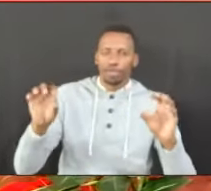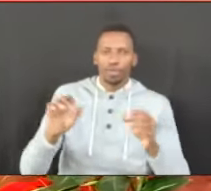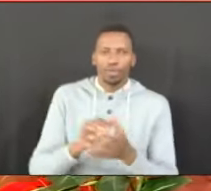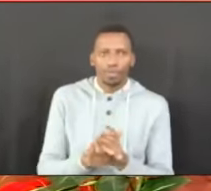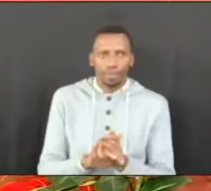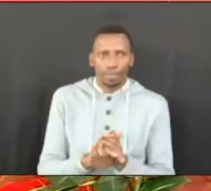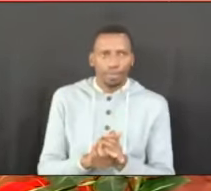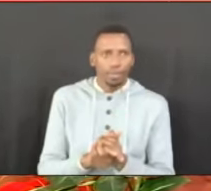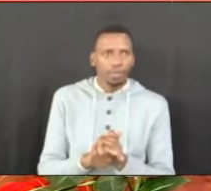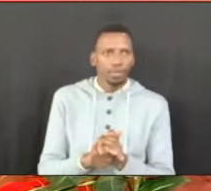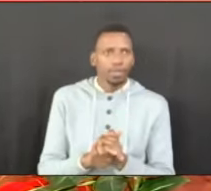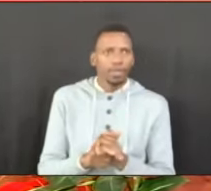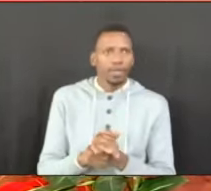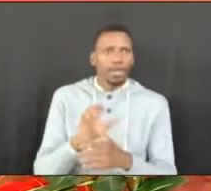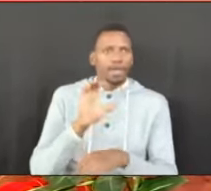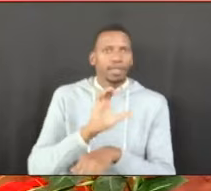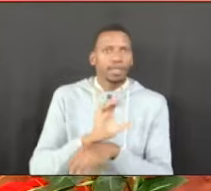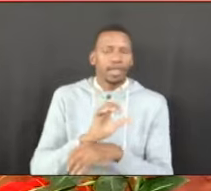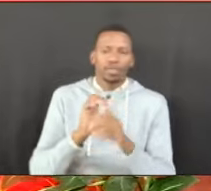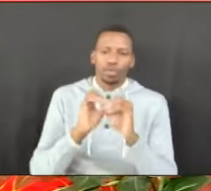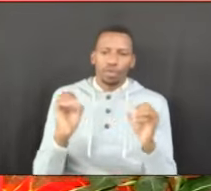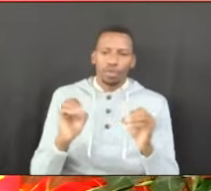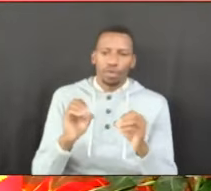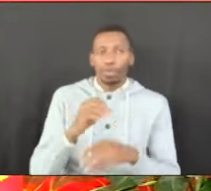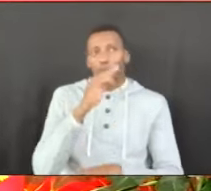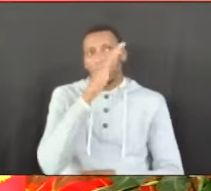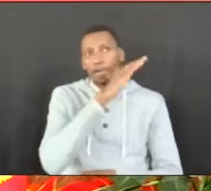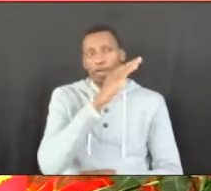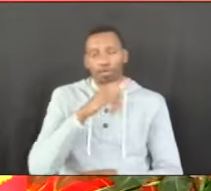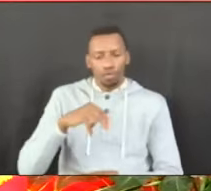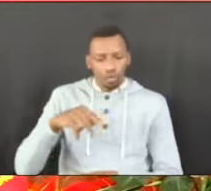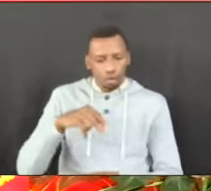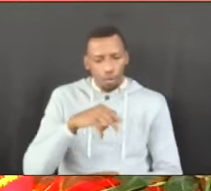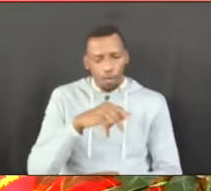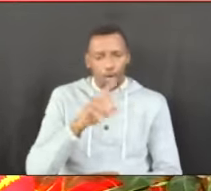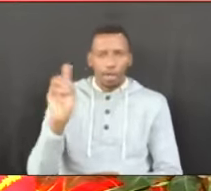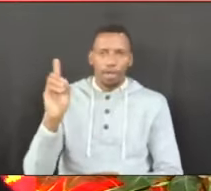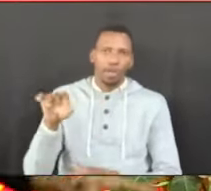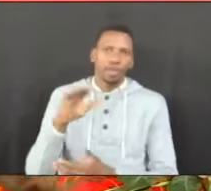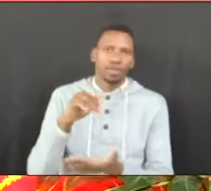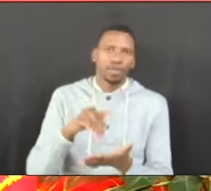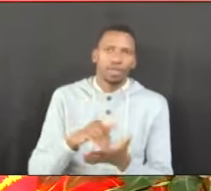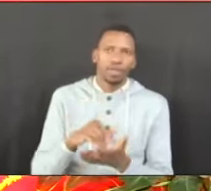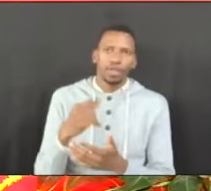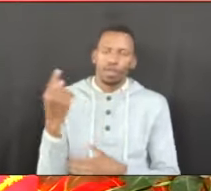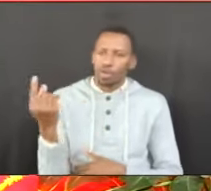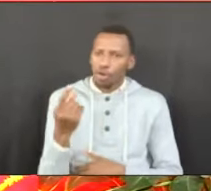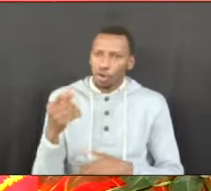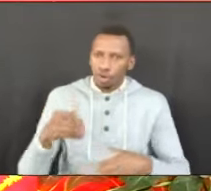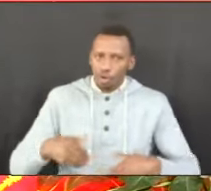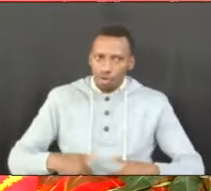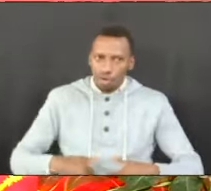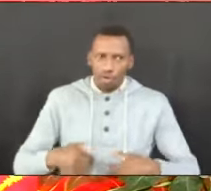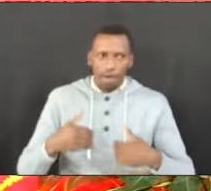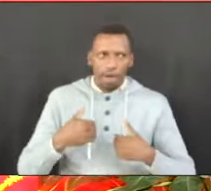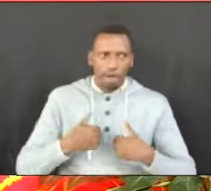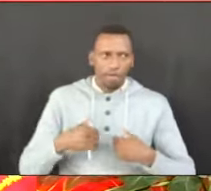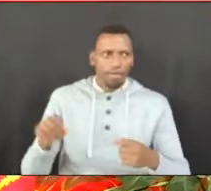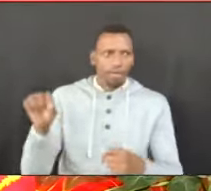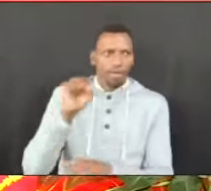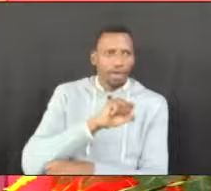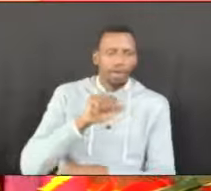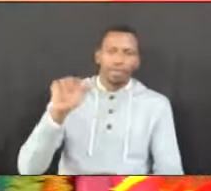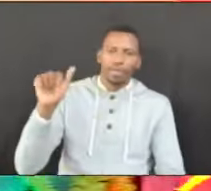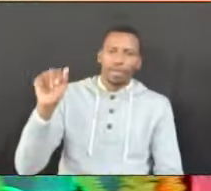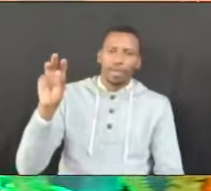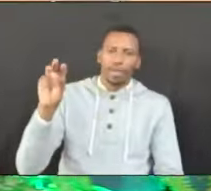the afternoon, we would walk to Central Church. And the only youth who had a car was Ambrose Nyangao. You don't even know him.